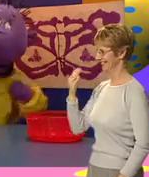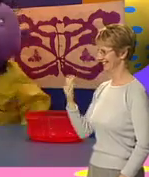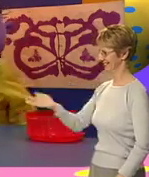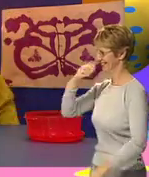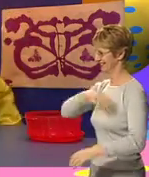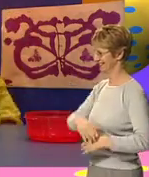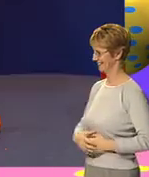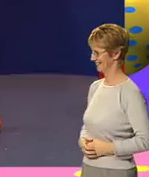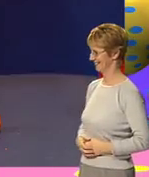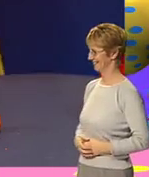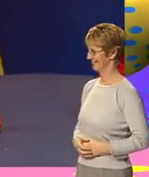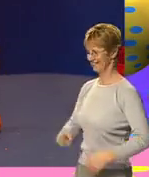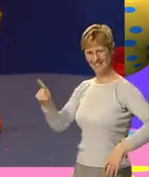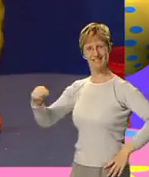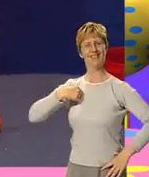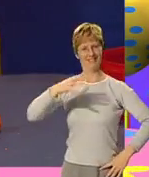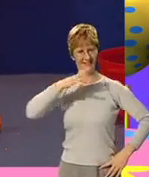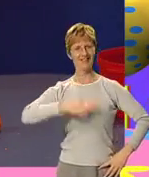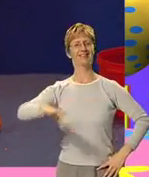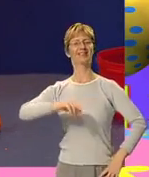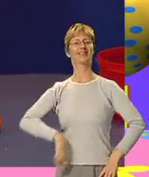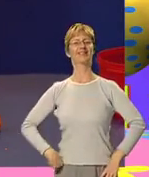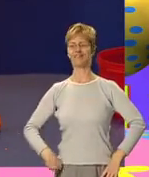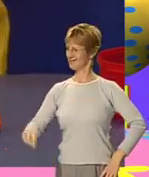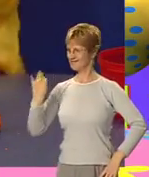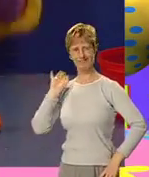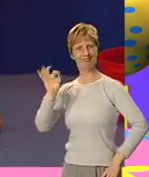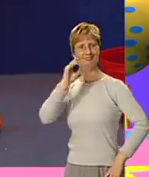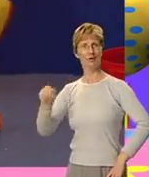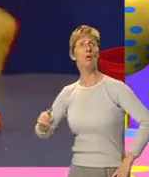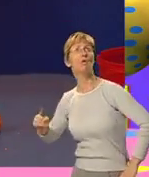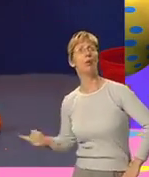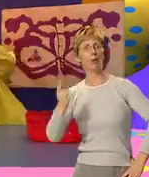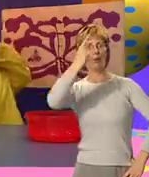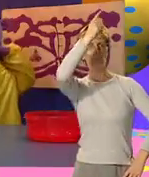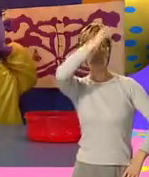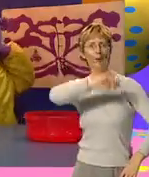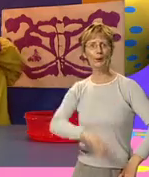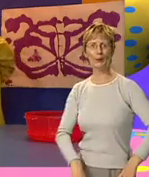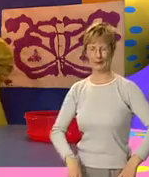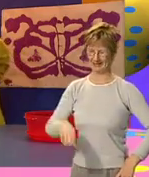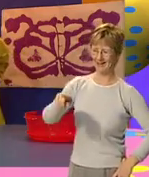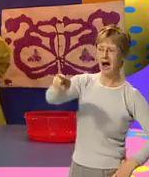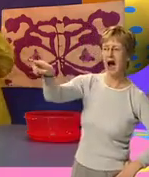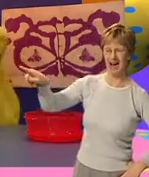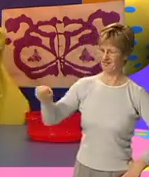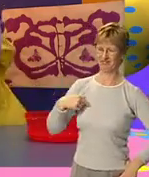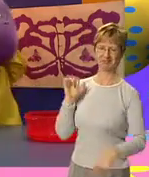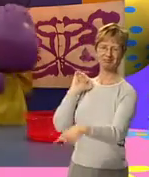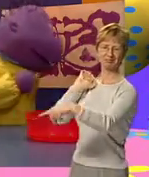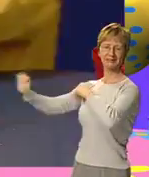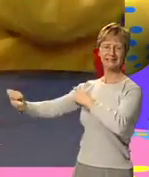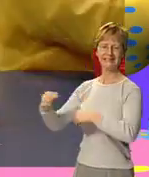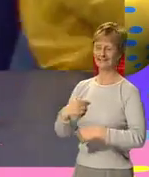Oh, yeah, perfect. Just what I wanted, a rocket ship. I bet none of the others will be as good as